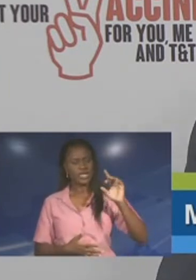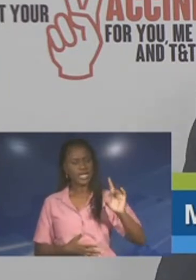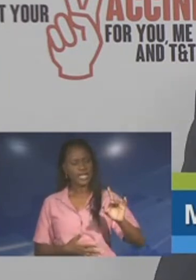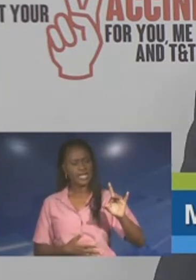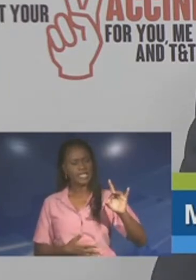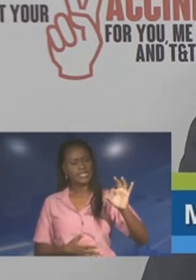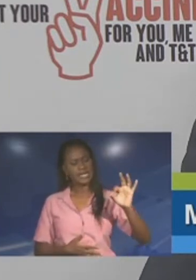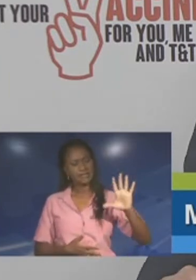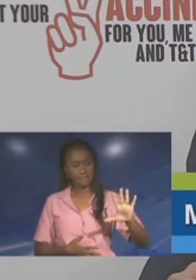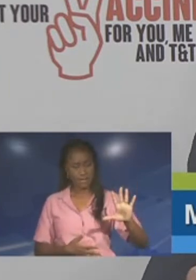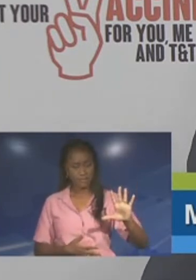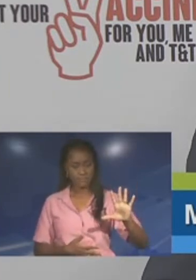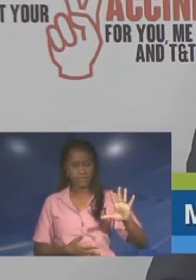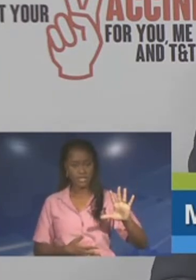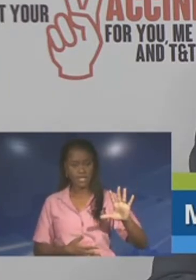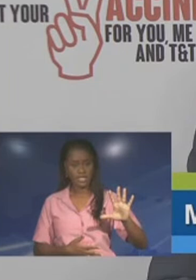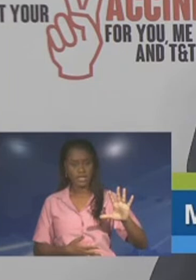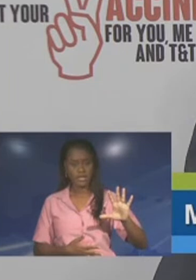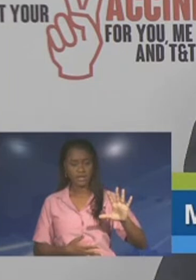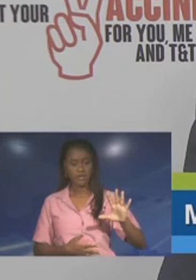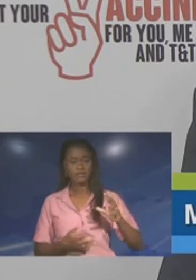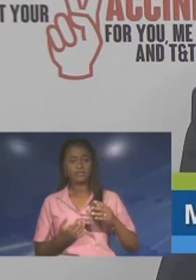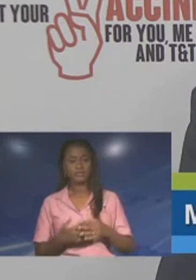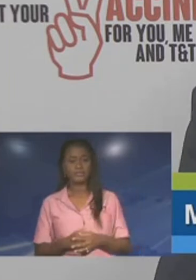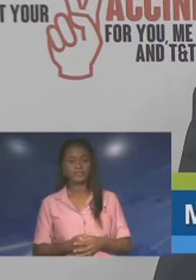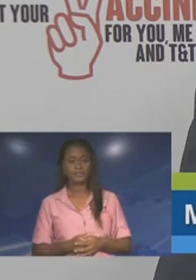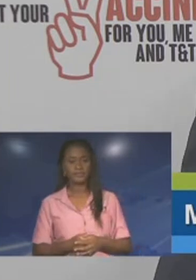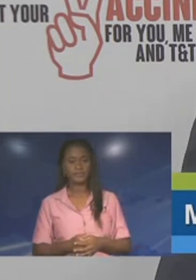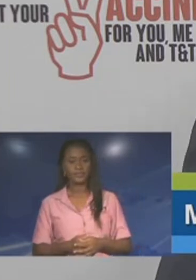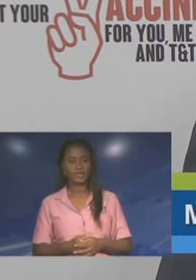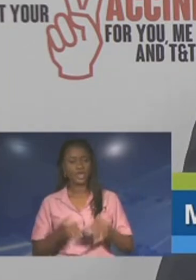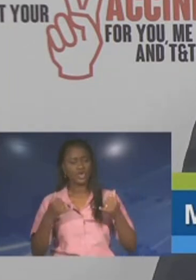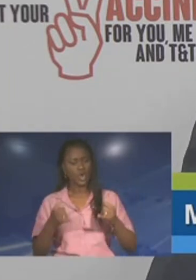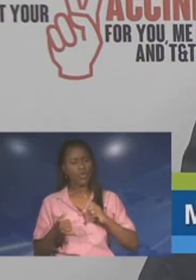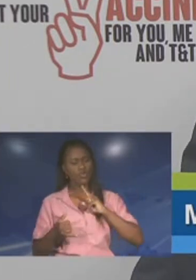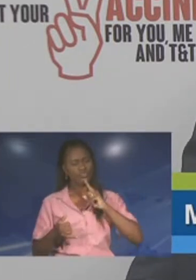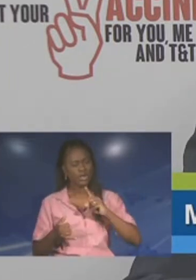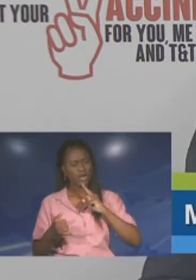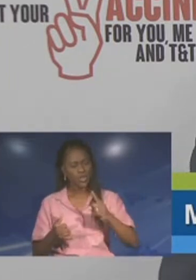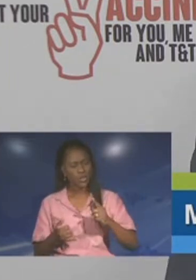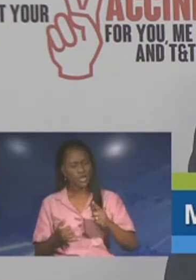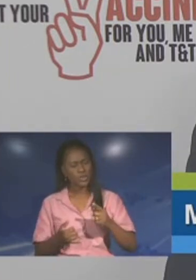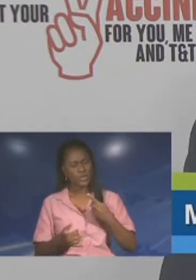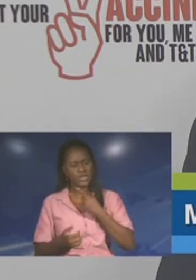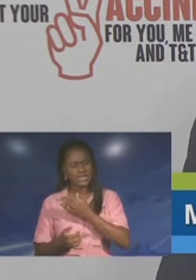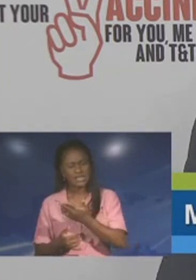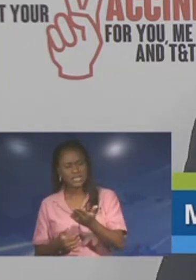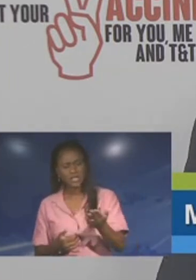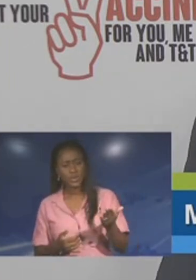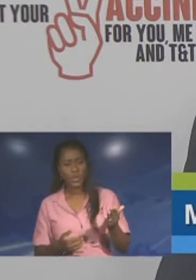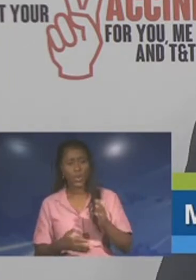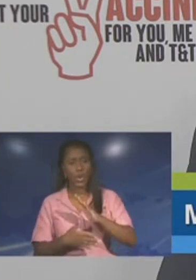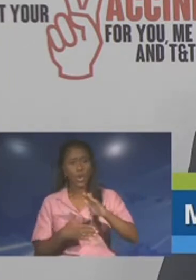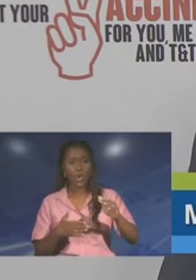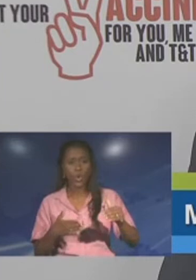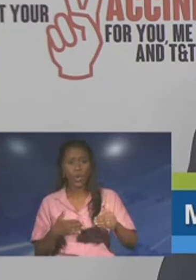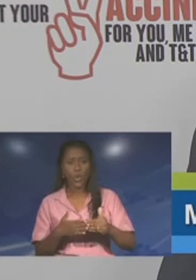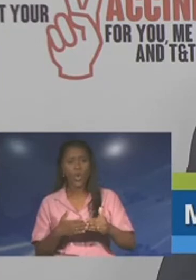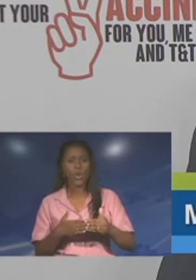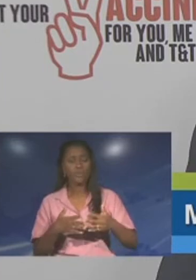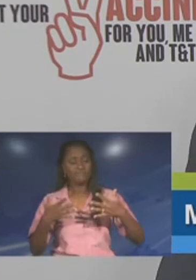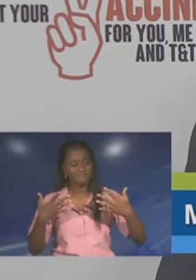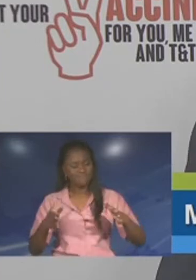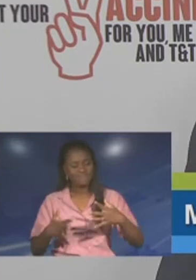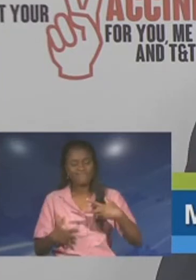166,895 have been boosted. And at this point in time, I really want to make a plea to those who have been